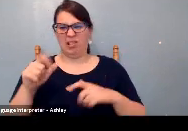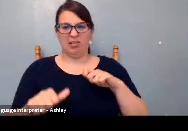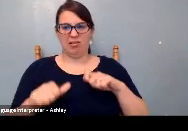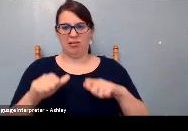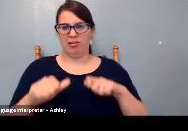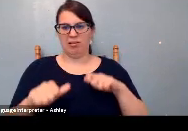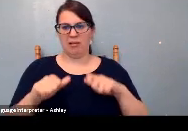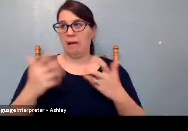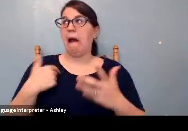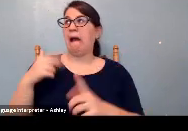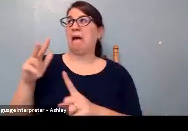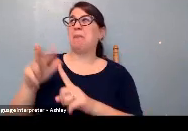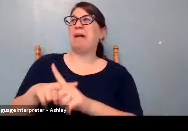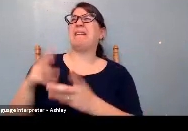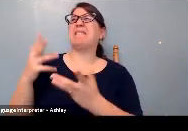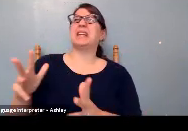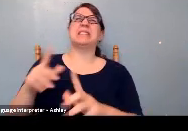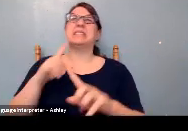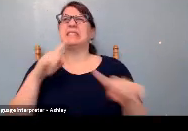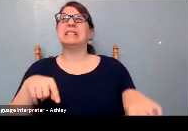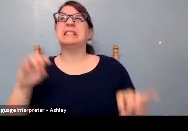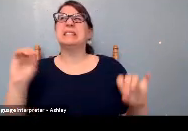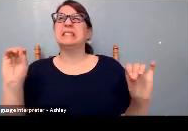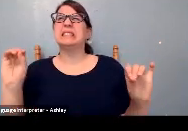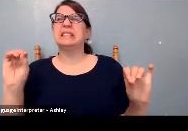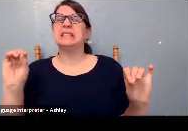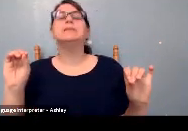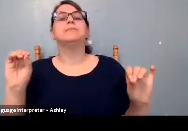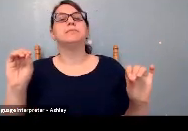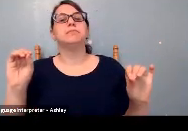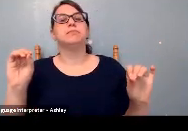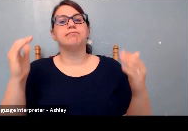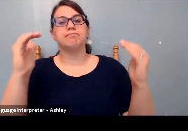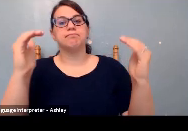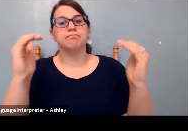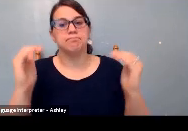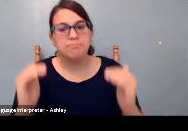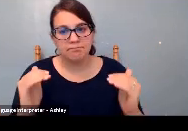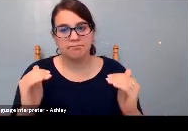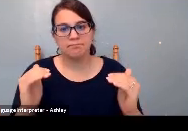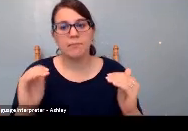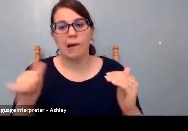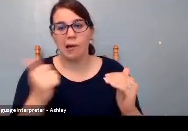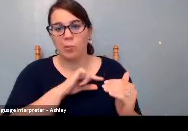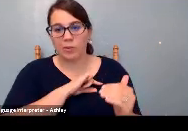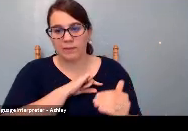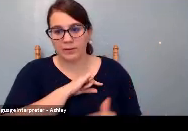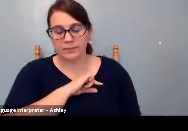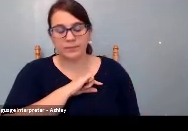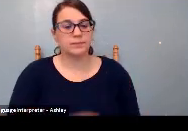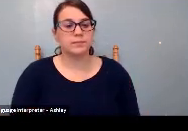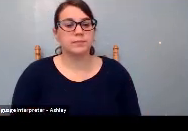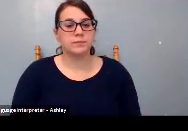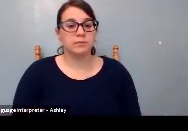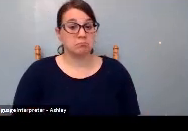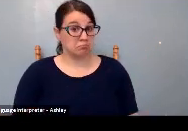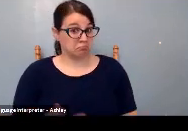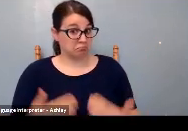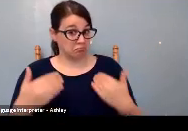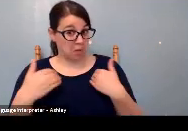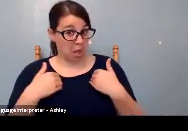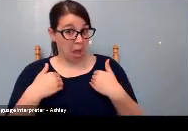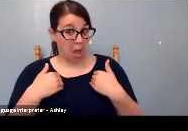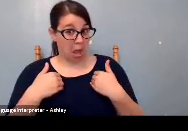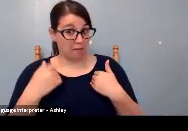haven't received a response yet, they can go to the next criteria. Do they have a condition that's listed on Social